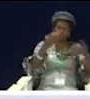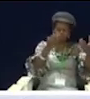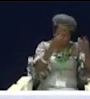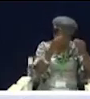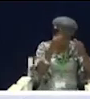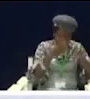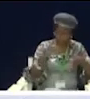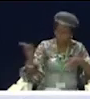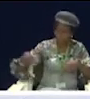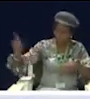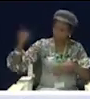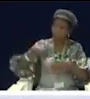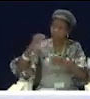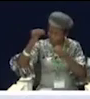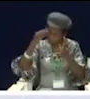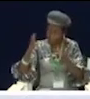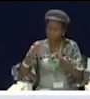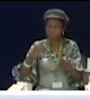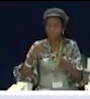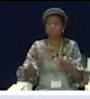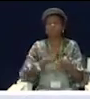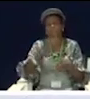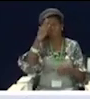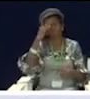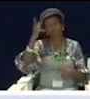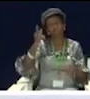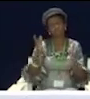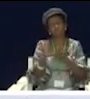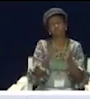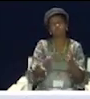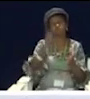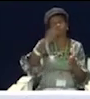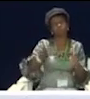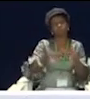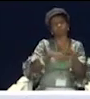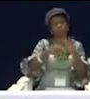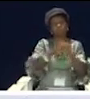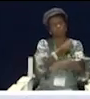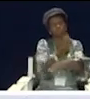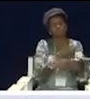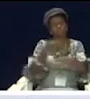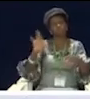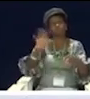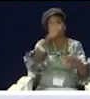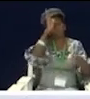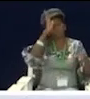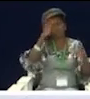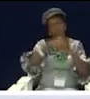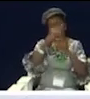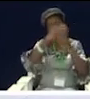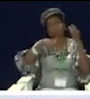goes. And I know you, Jesus. You are under the authority of your Father in heaven.